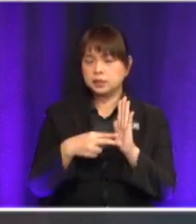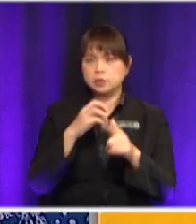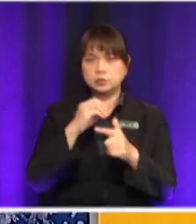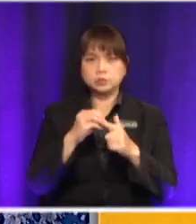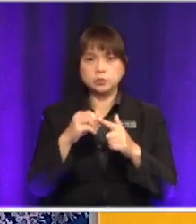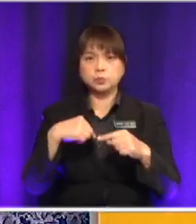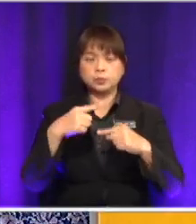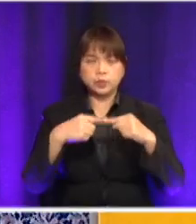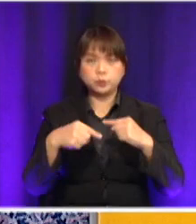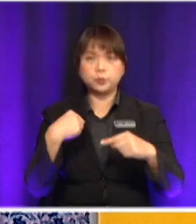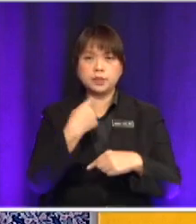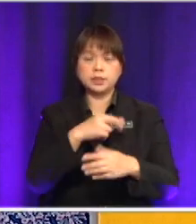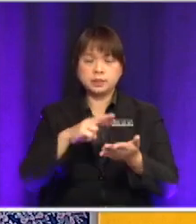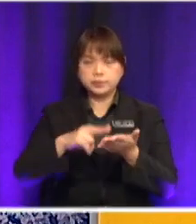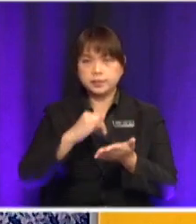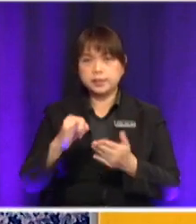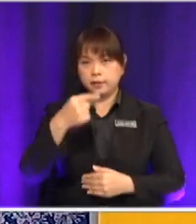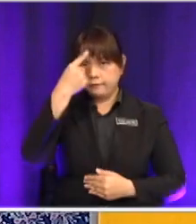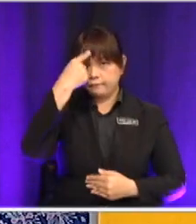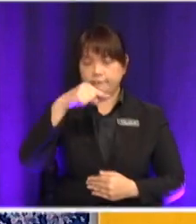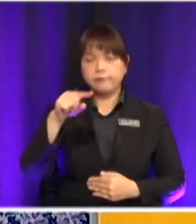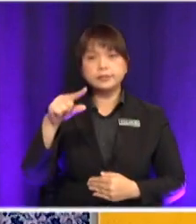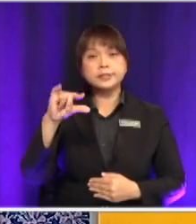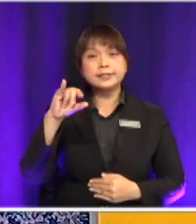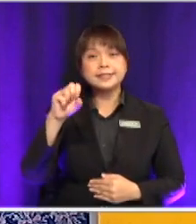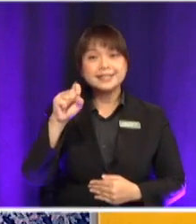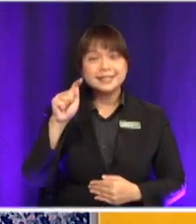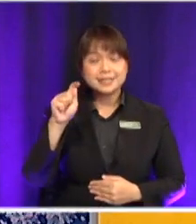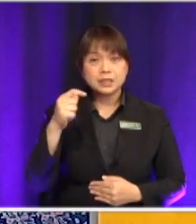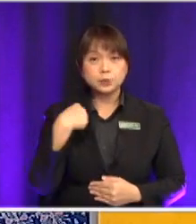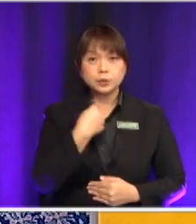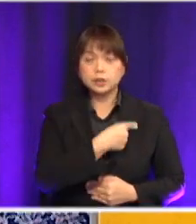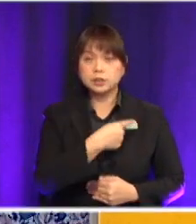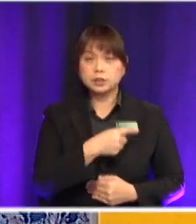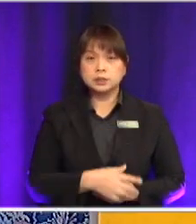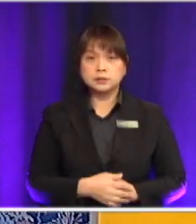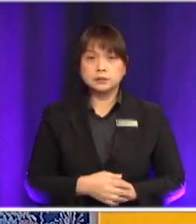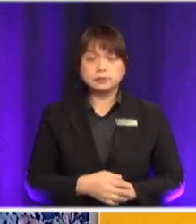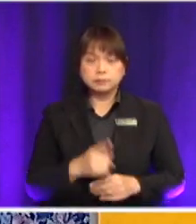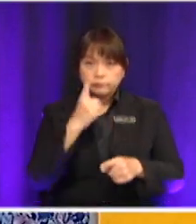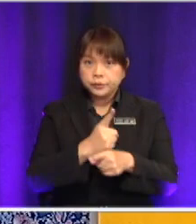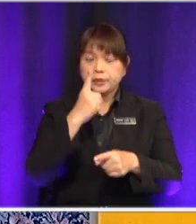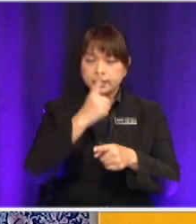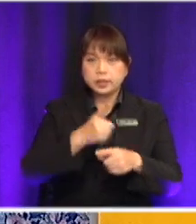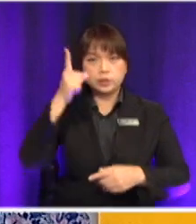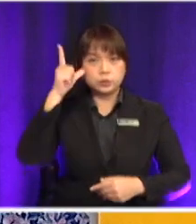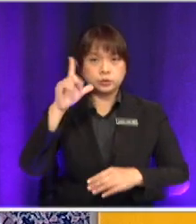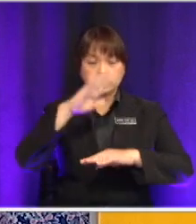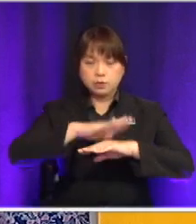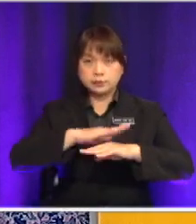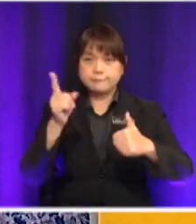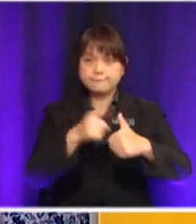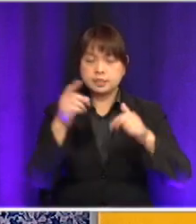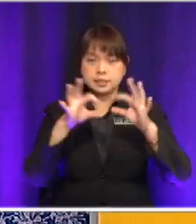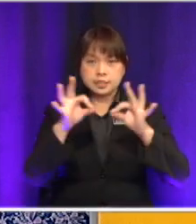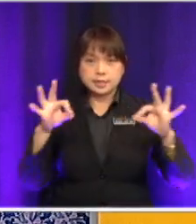for gist, we will mainly look at the first sentence, which is also known as the topic sentence of any